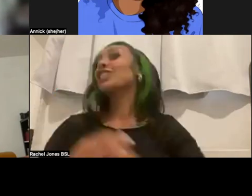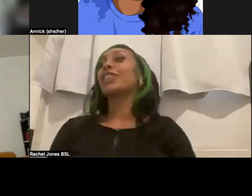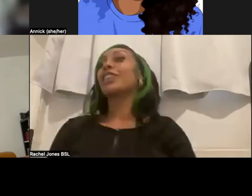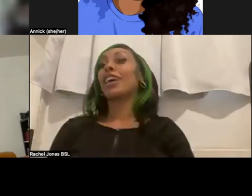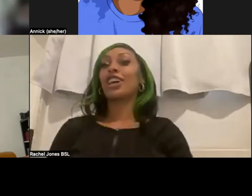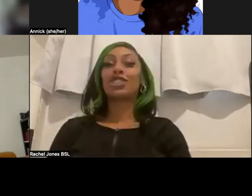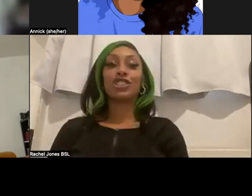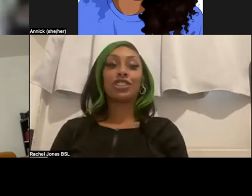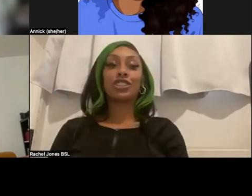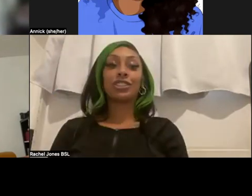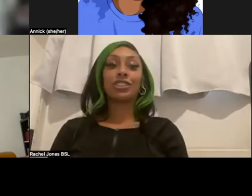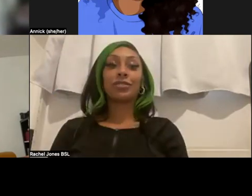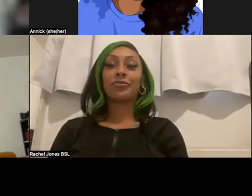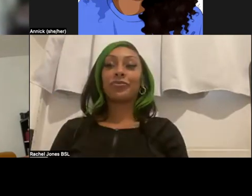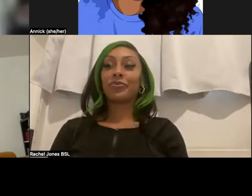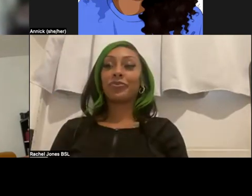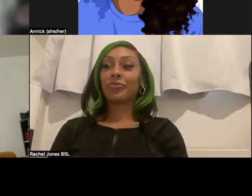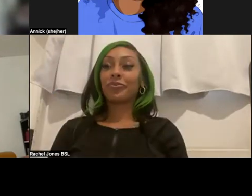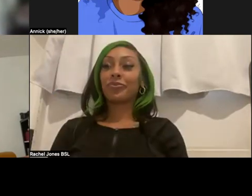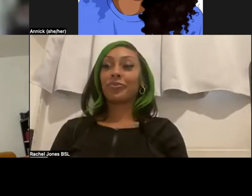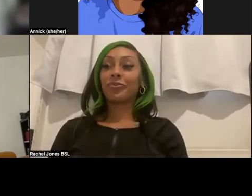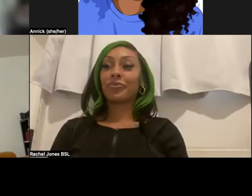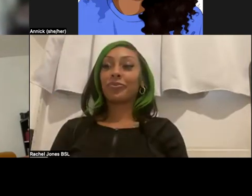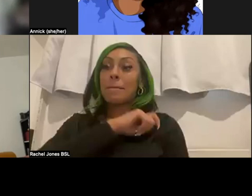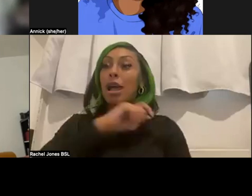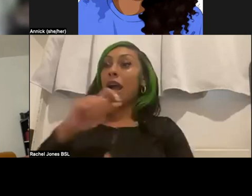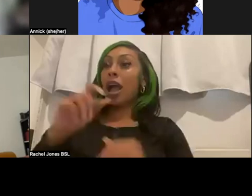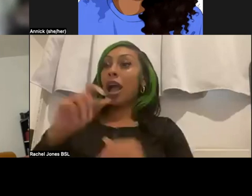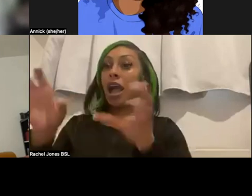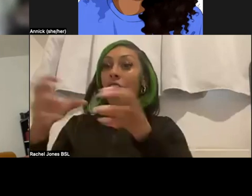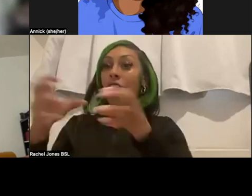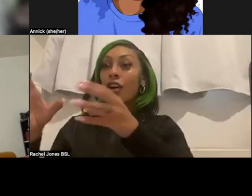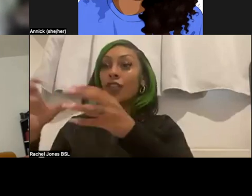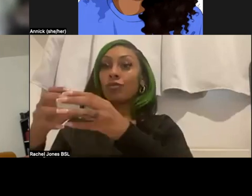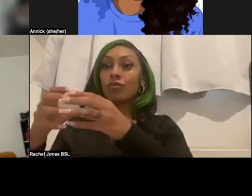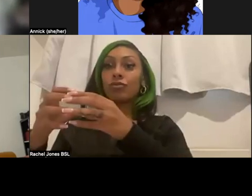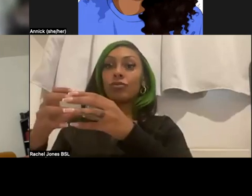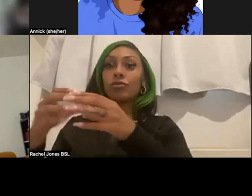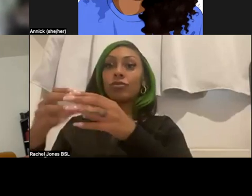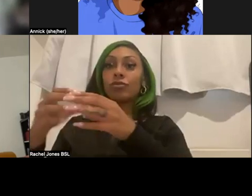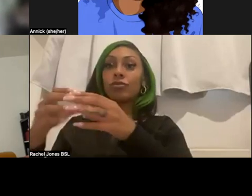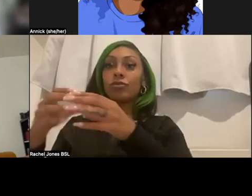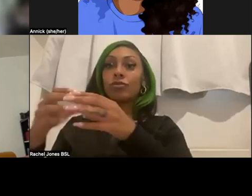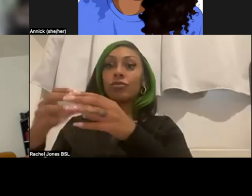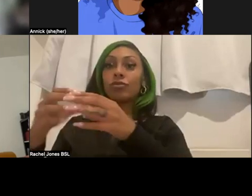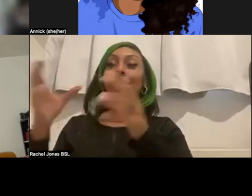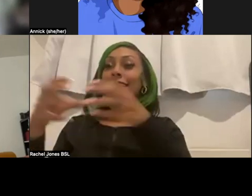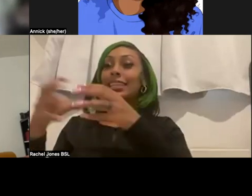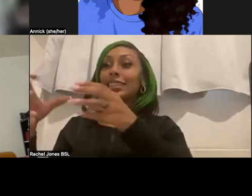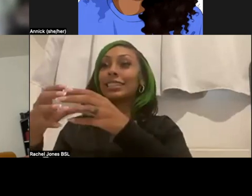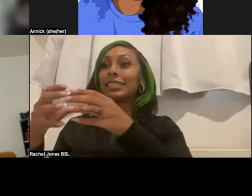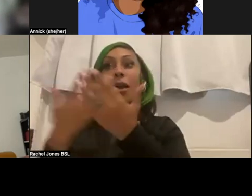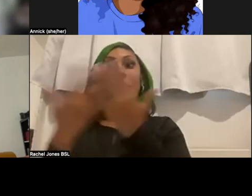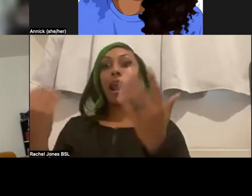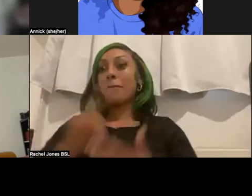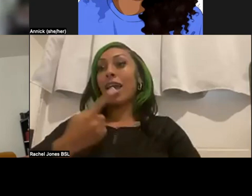As a member of marginalised groups, I'm often part of a target demographic, or several, myself,